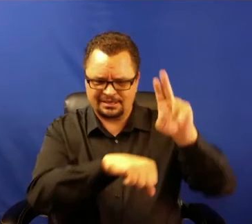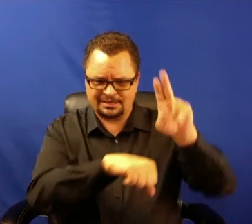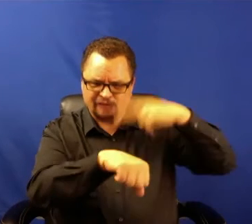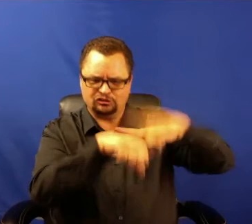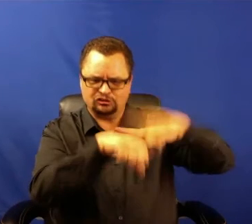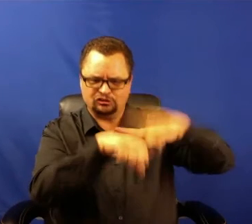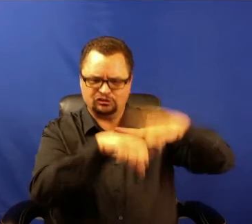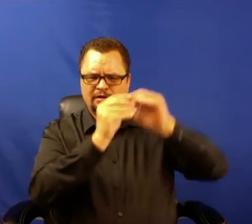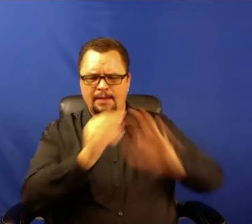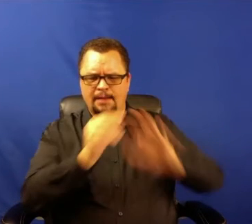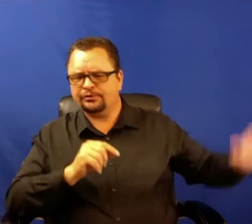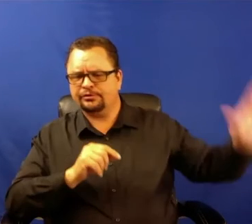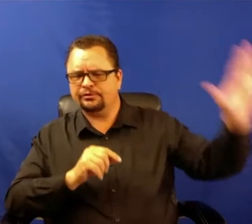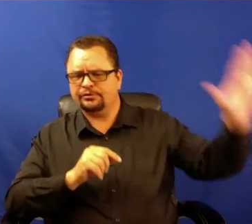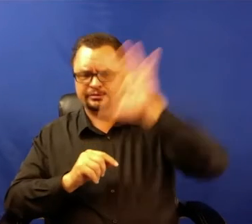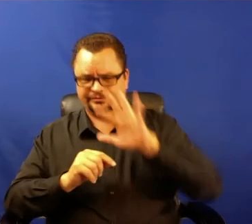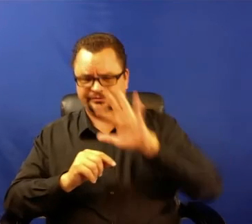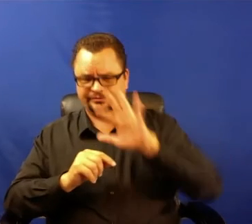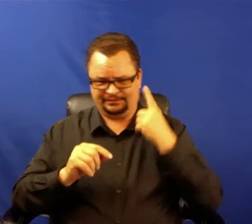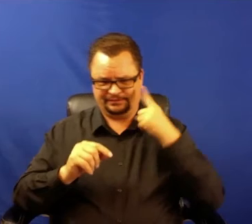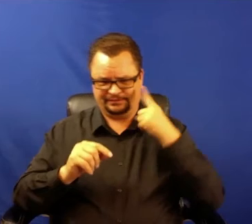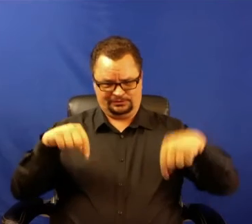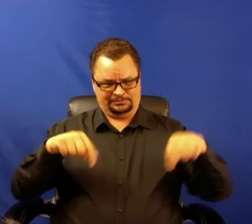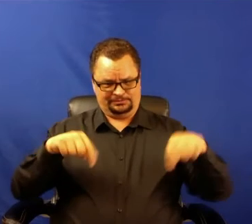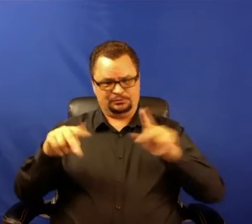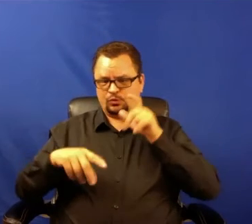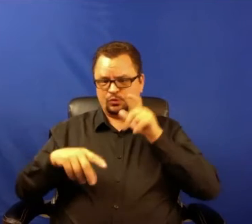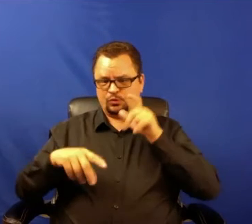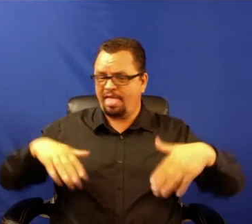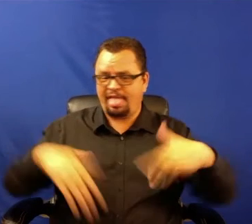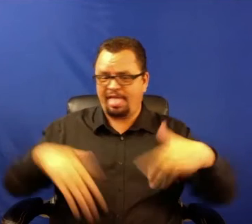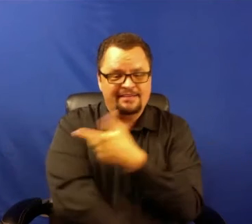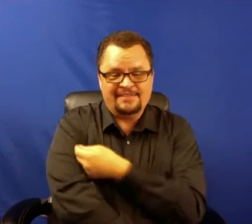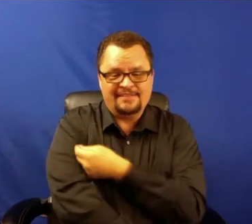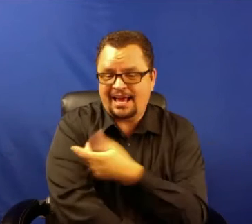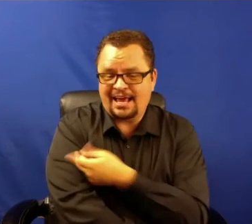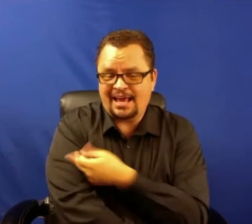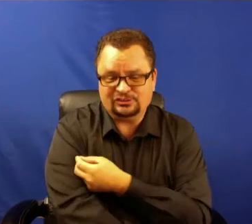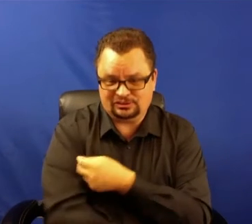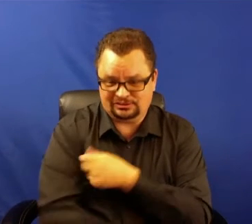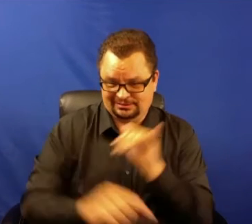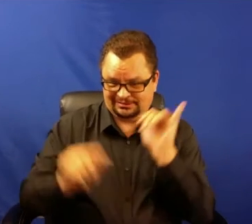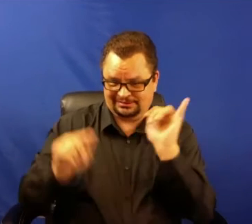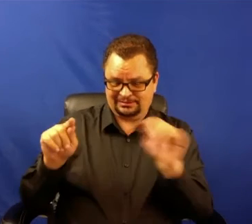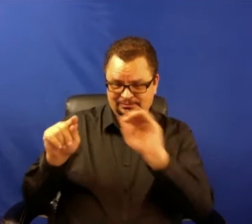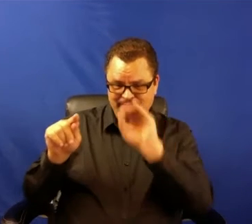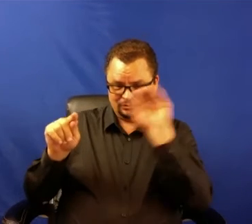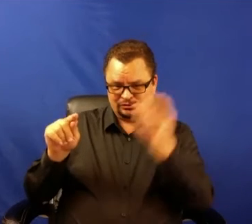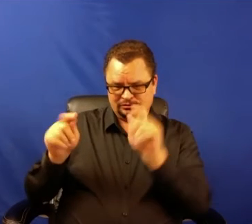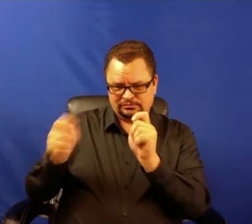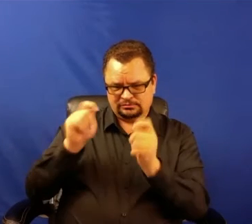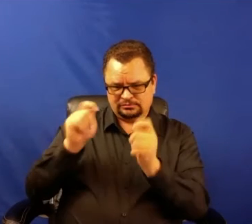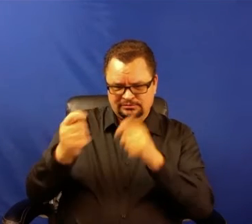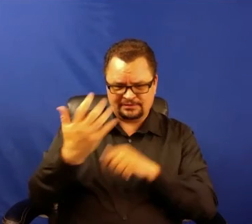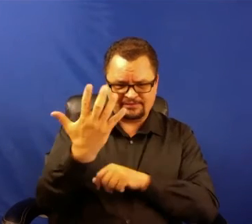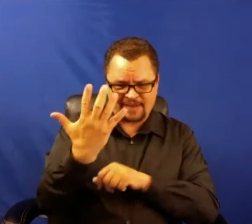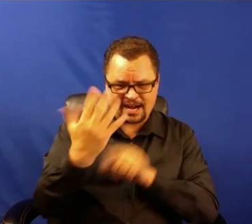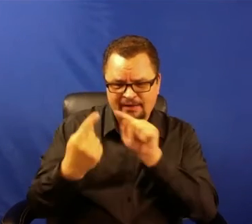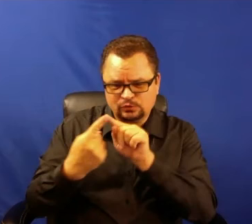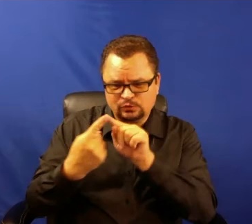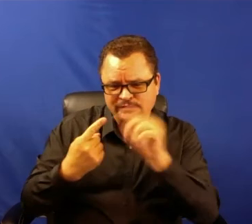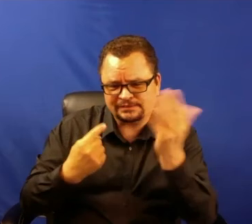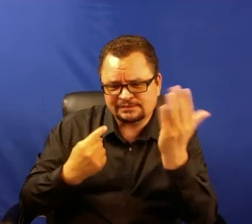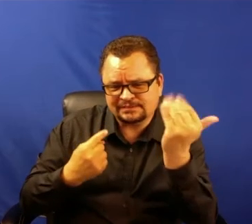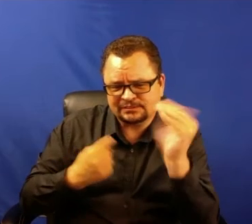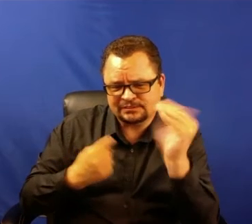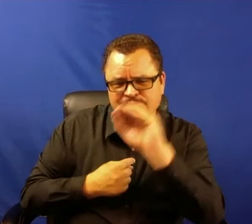The percentage has shifted between 5 to 15%. You can see on the graph here, these are raw counts. The